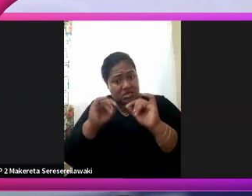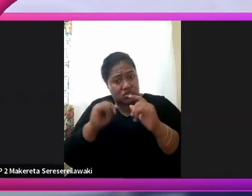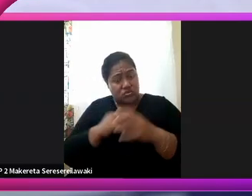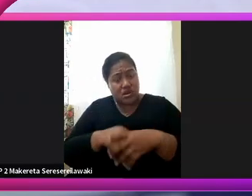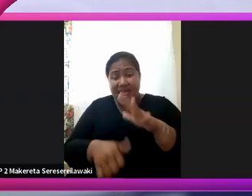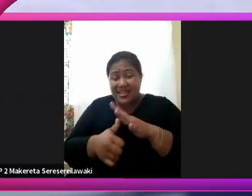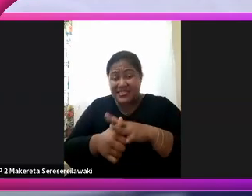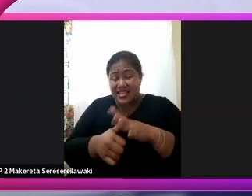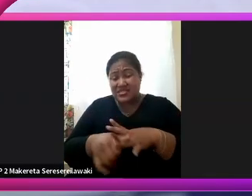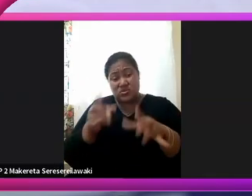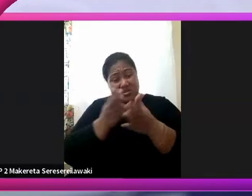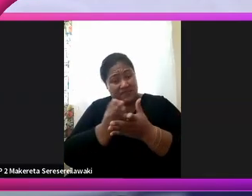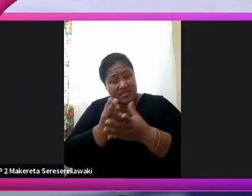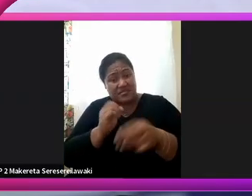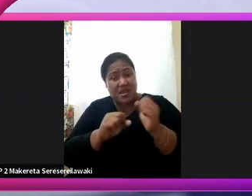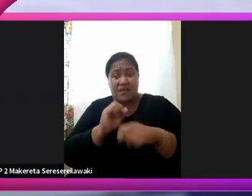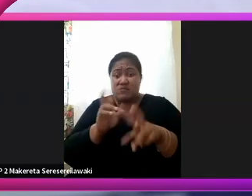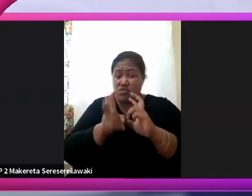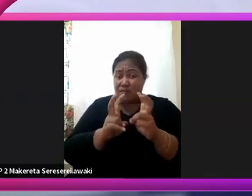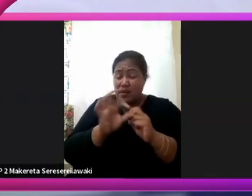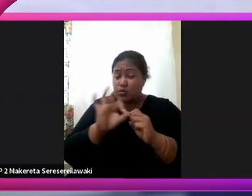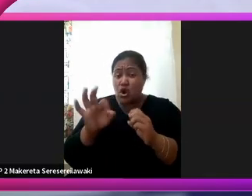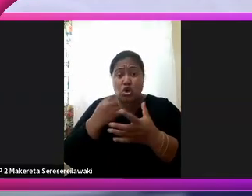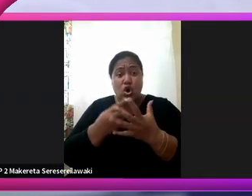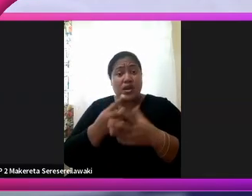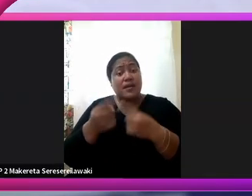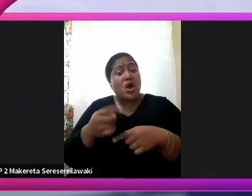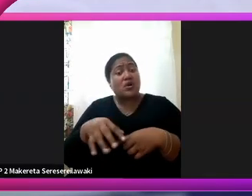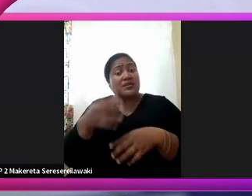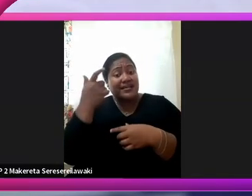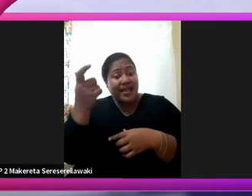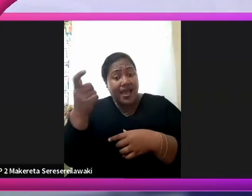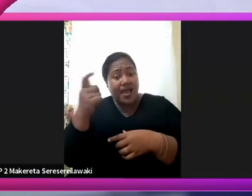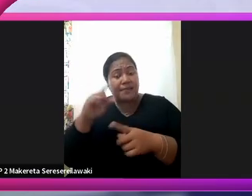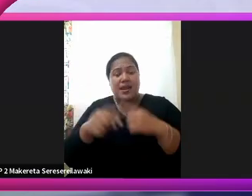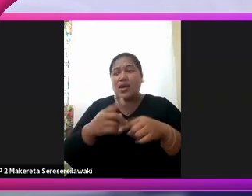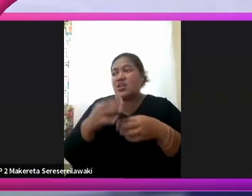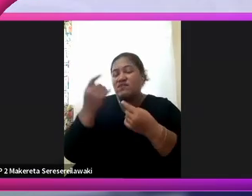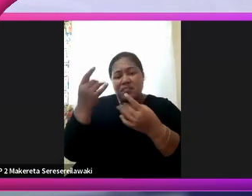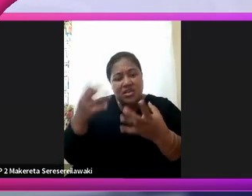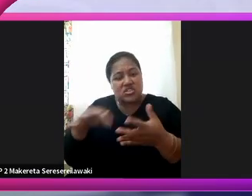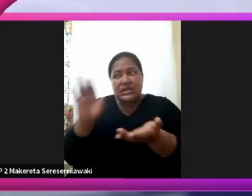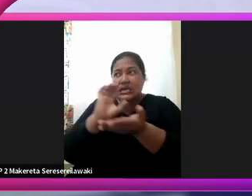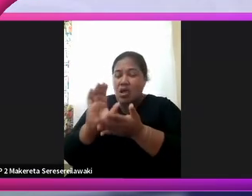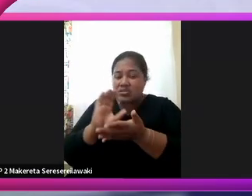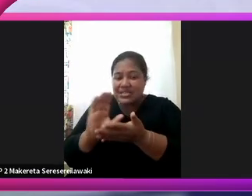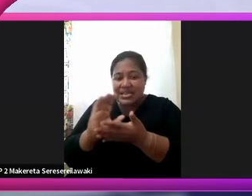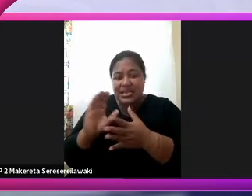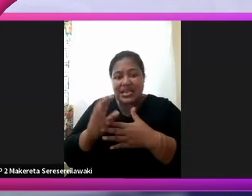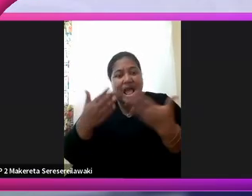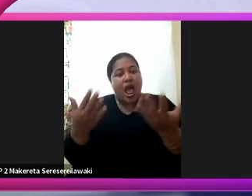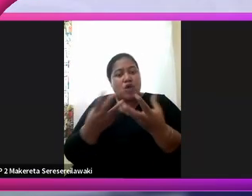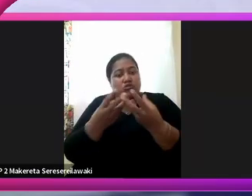is a problem. Not only about care, talk about informations, counseling, and treatment for the